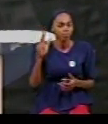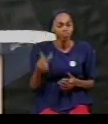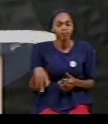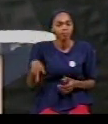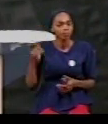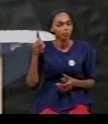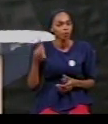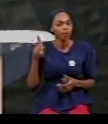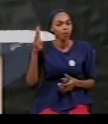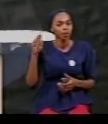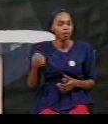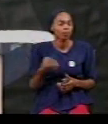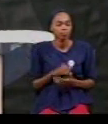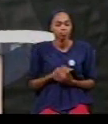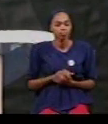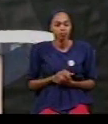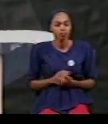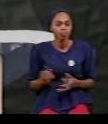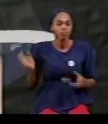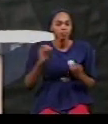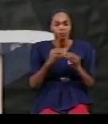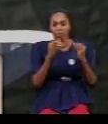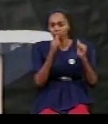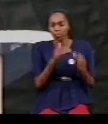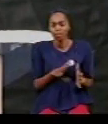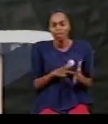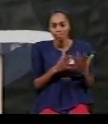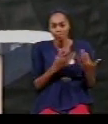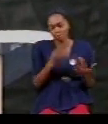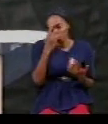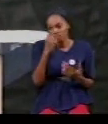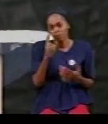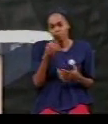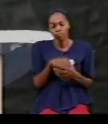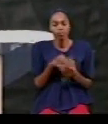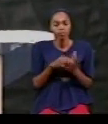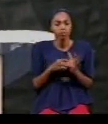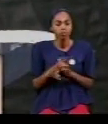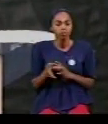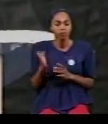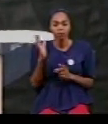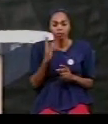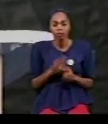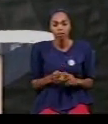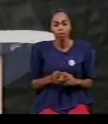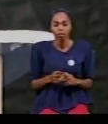time. Much blessings are with them there, and they'll be richly blessed as they participate there in Jesus' name.